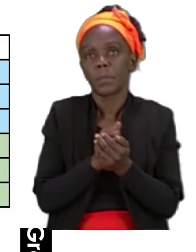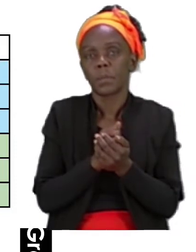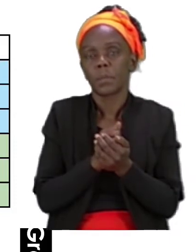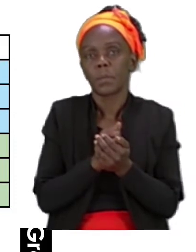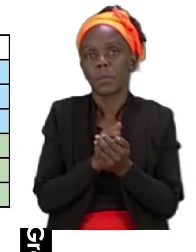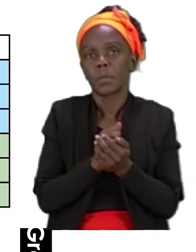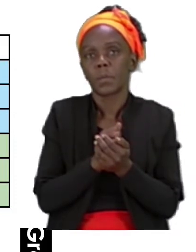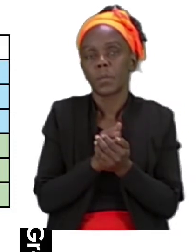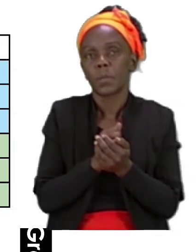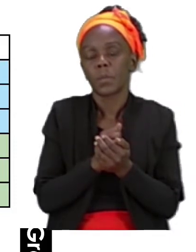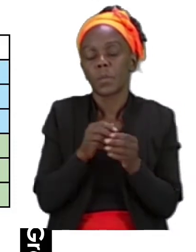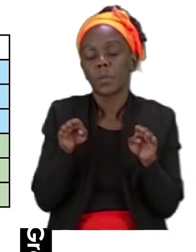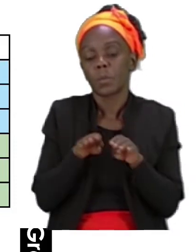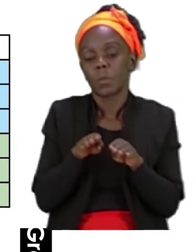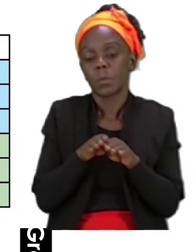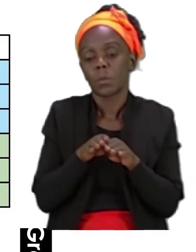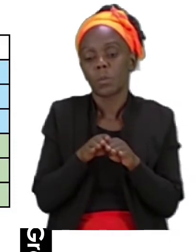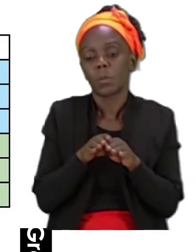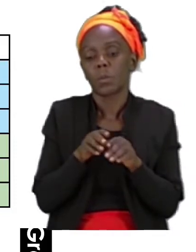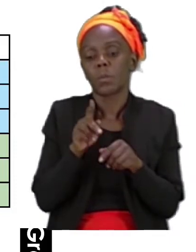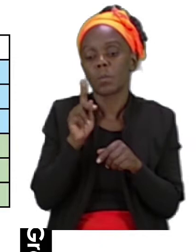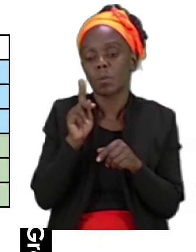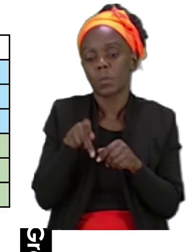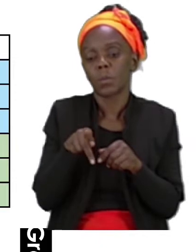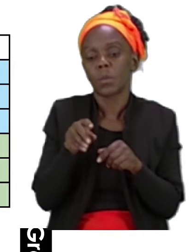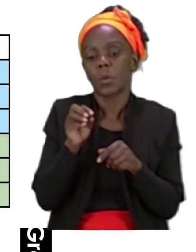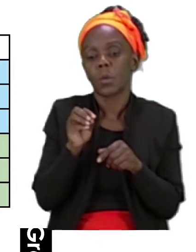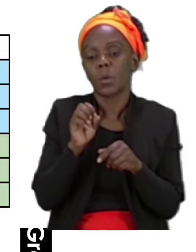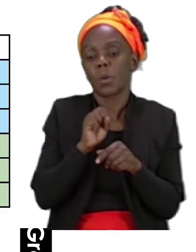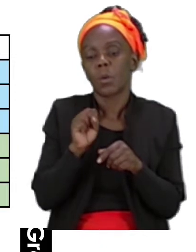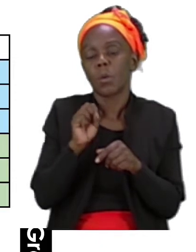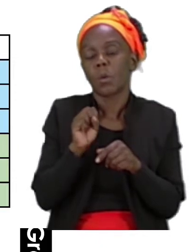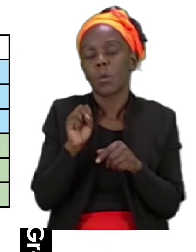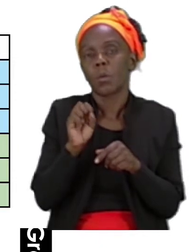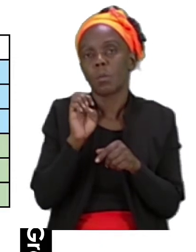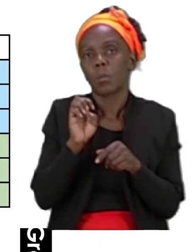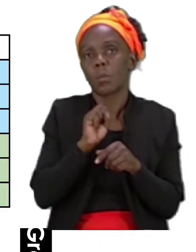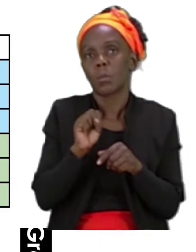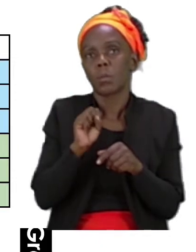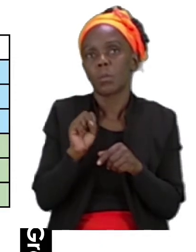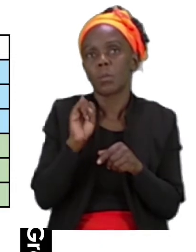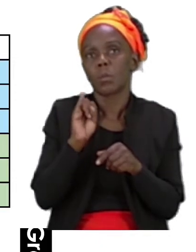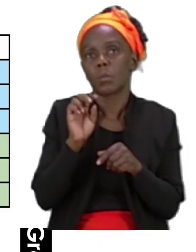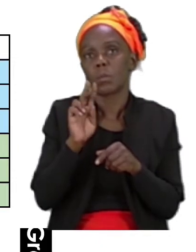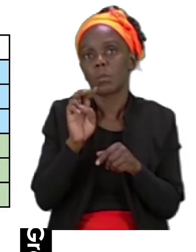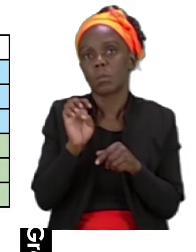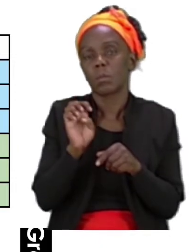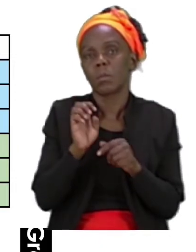possessive pronouns. Now, I know I've told you before what a pronoun is, but this time we are